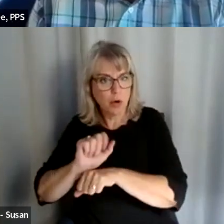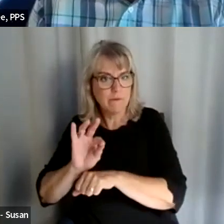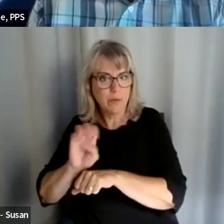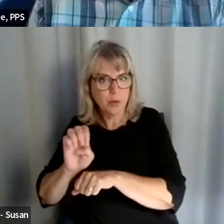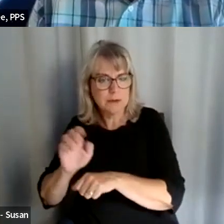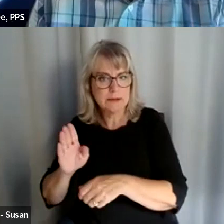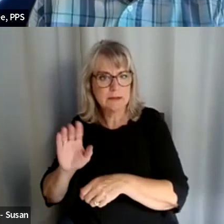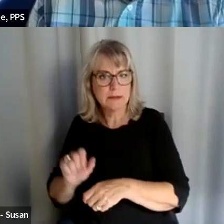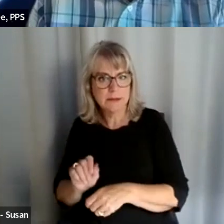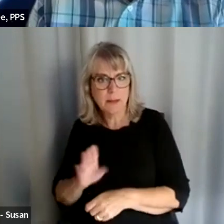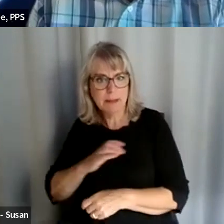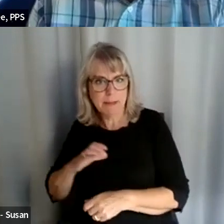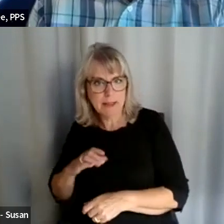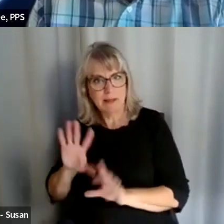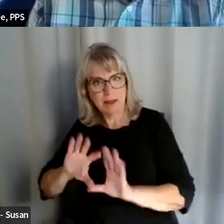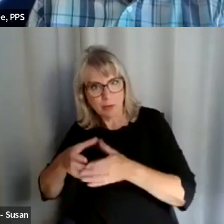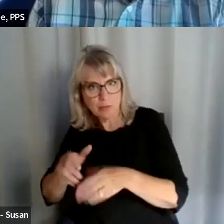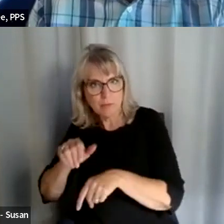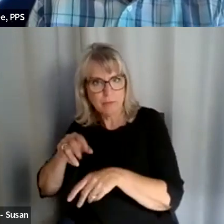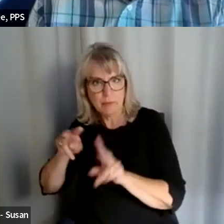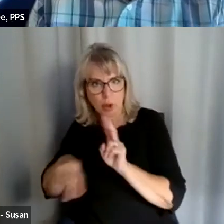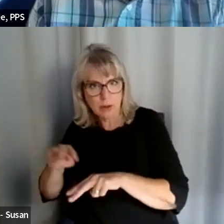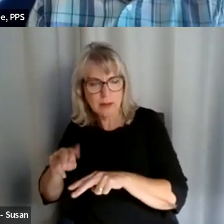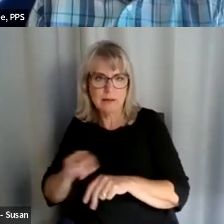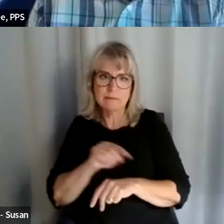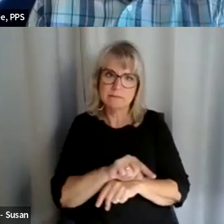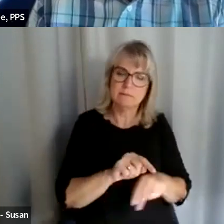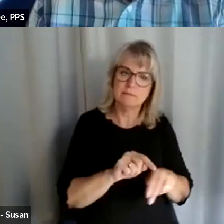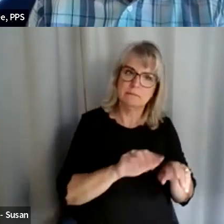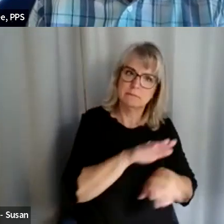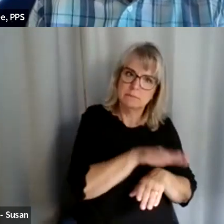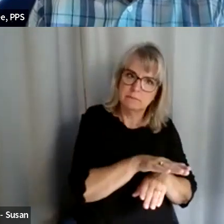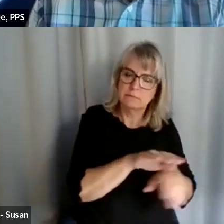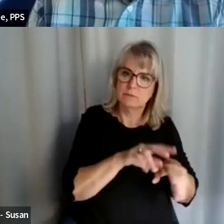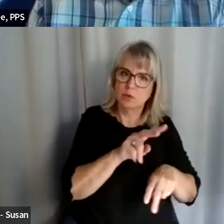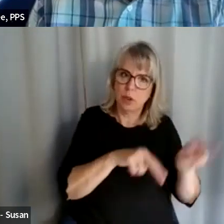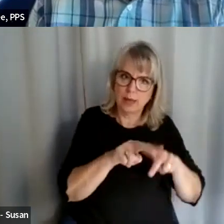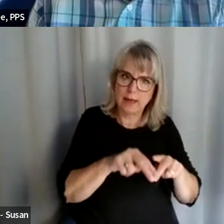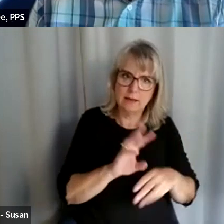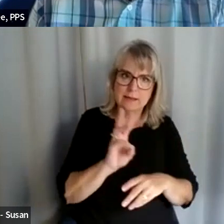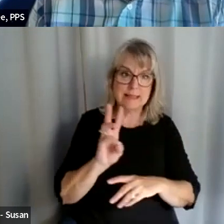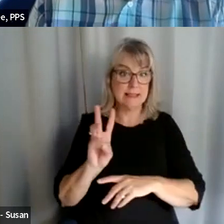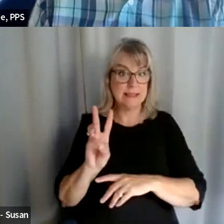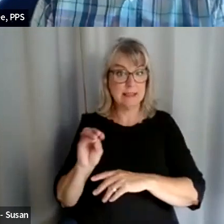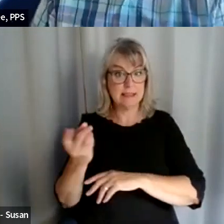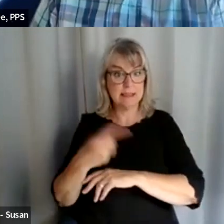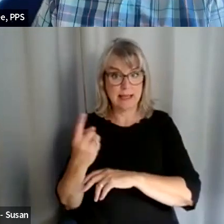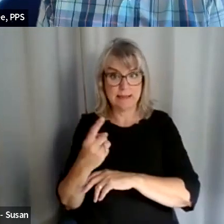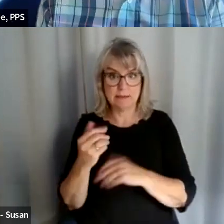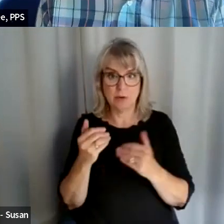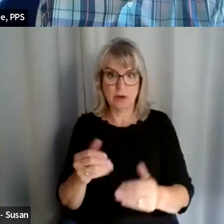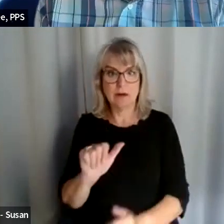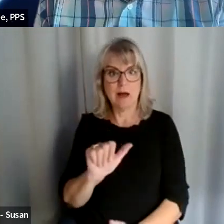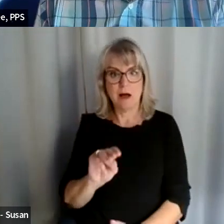and what perhaps you and Stacy and some of the others that have raised their hands might be able to dig into in the next 60 days. Amlan. Oh,